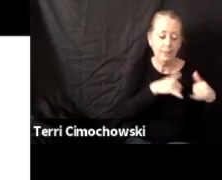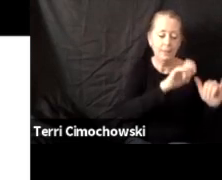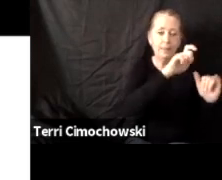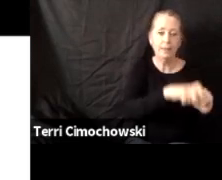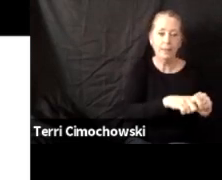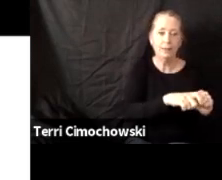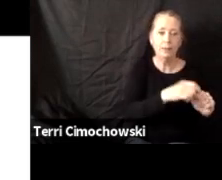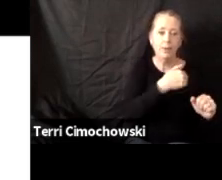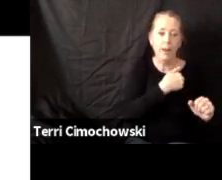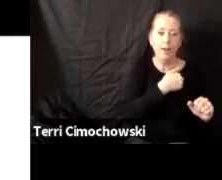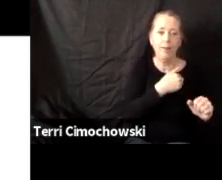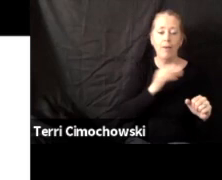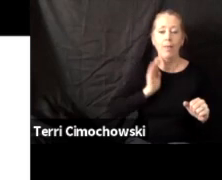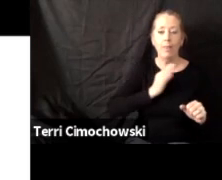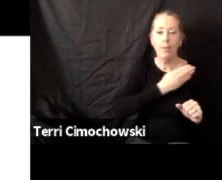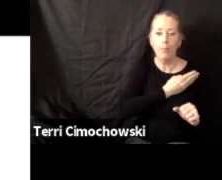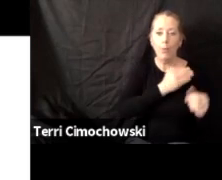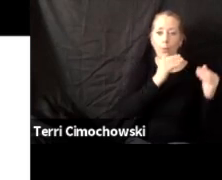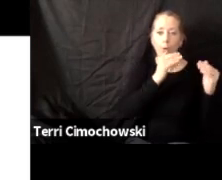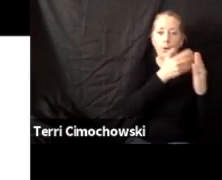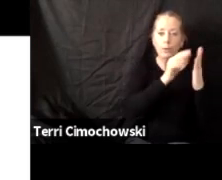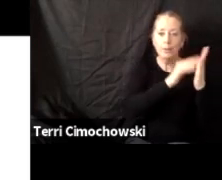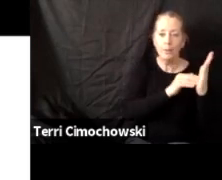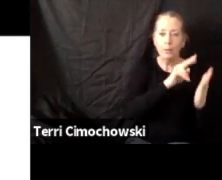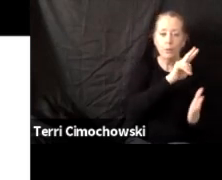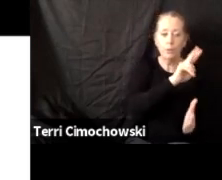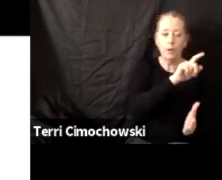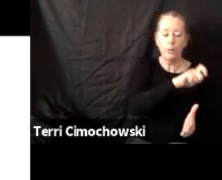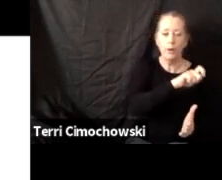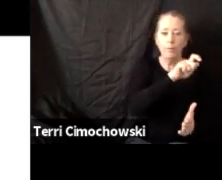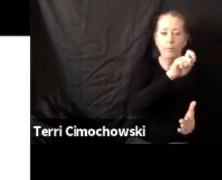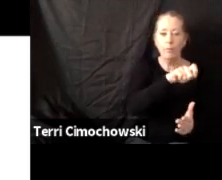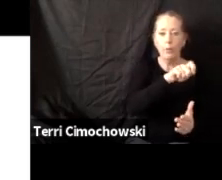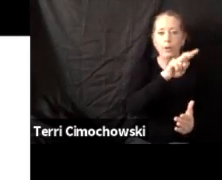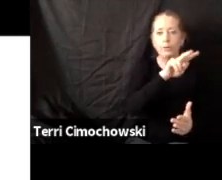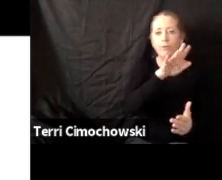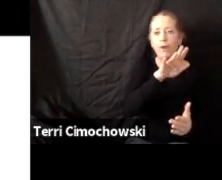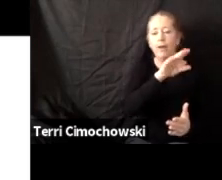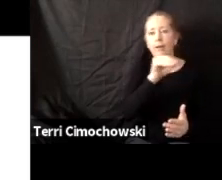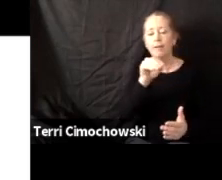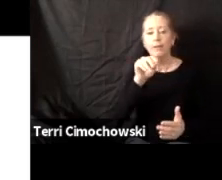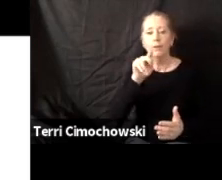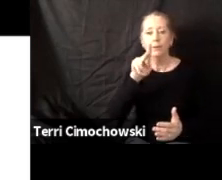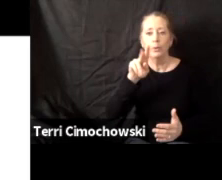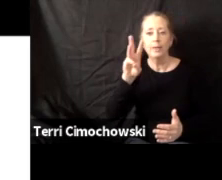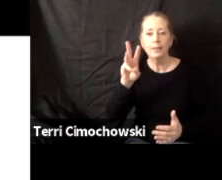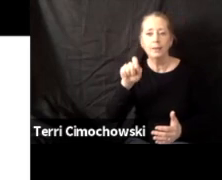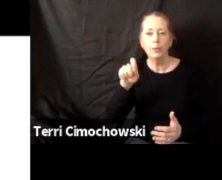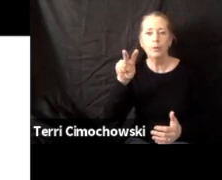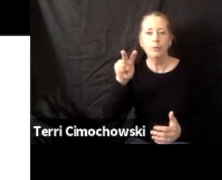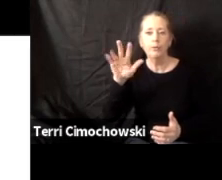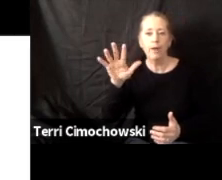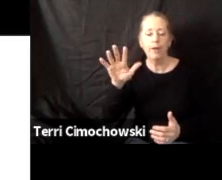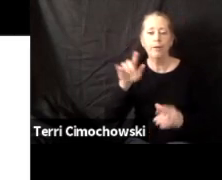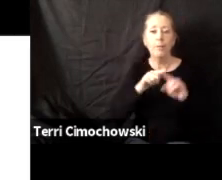the board tables with 21.25, 26.25 for my elementary. But for like